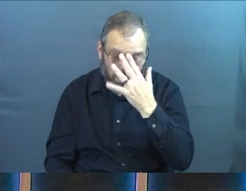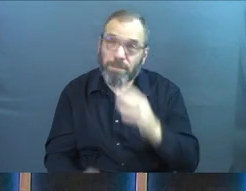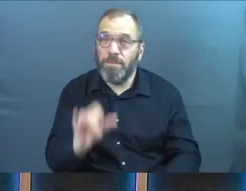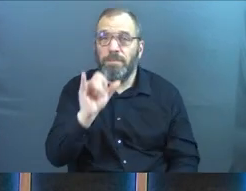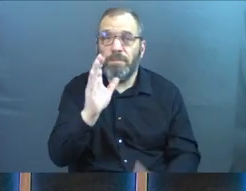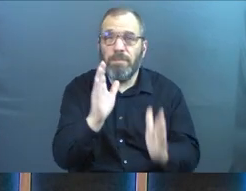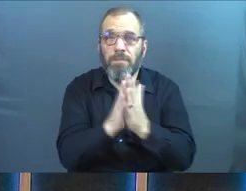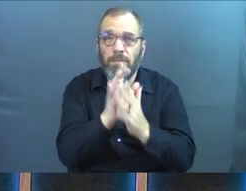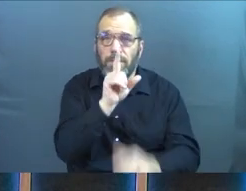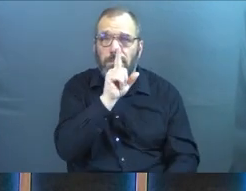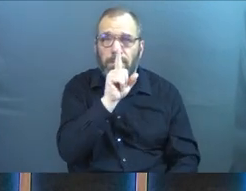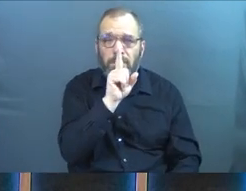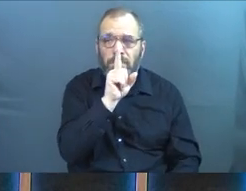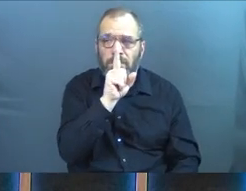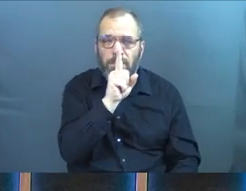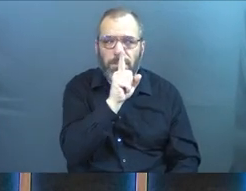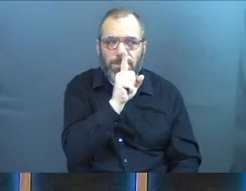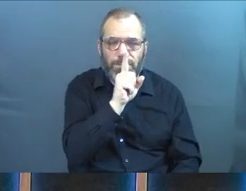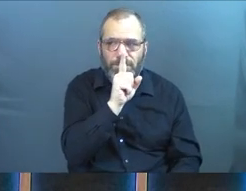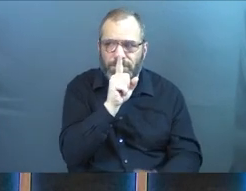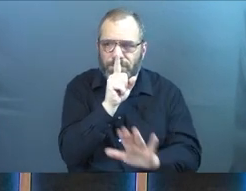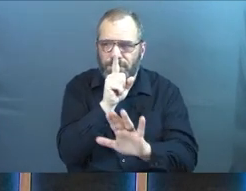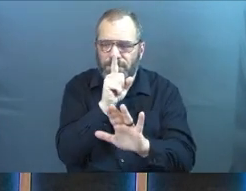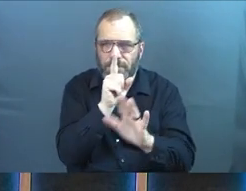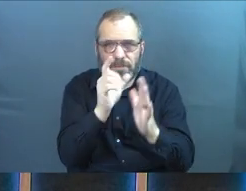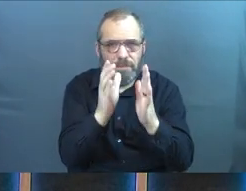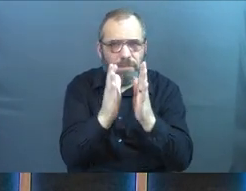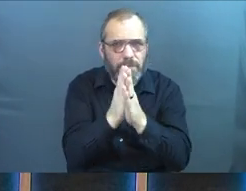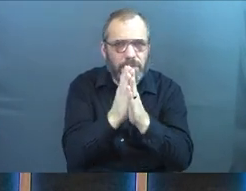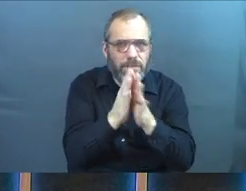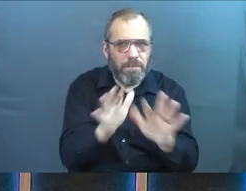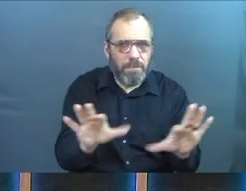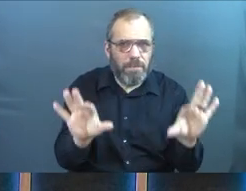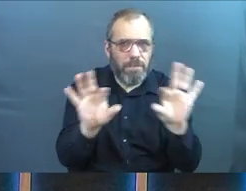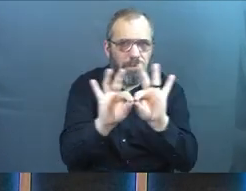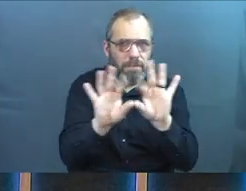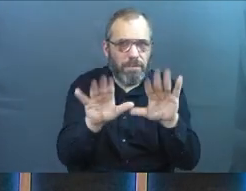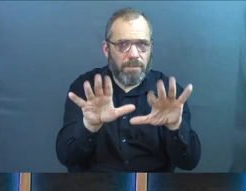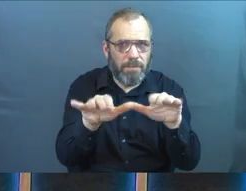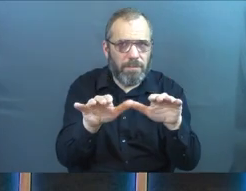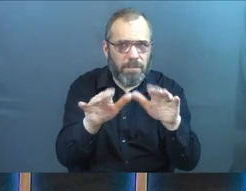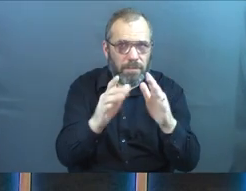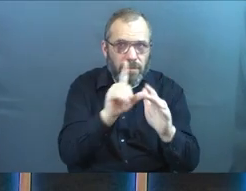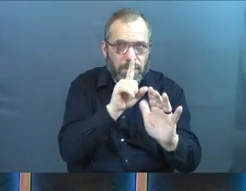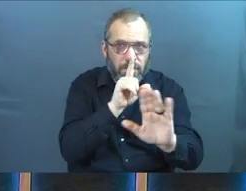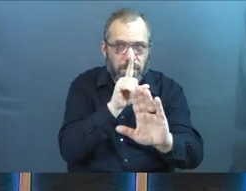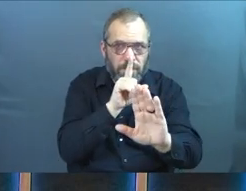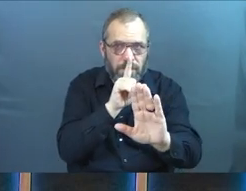If I could ask for quietness in the room, we're going to pray a very important prayer right now.